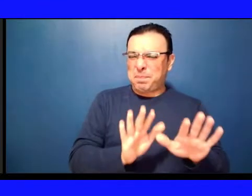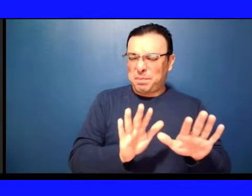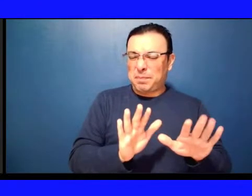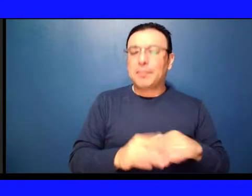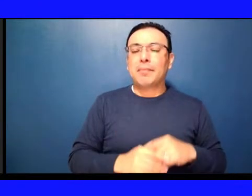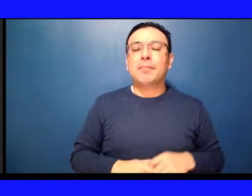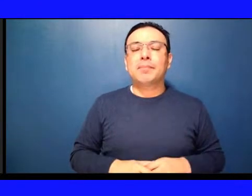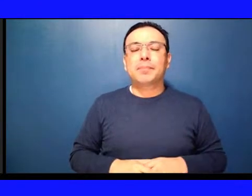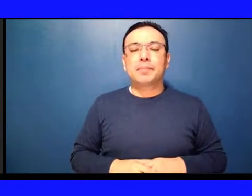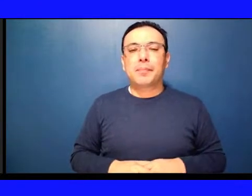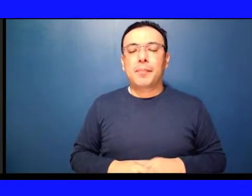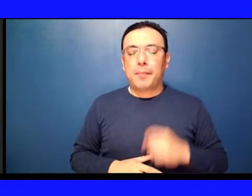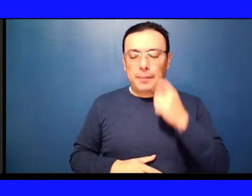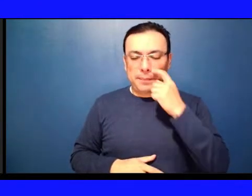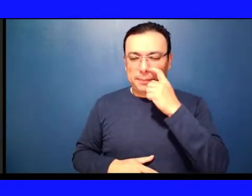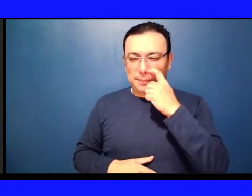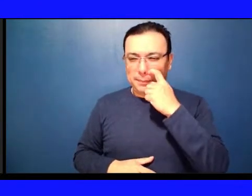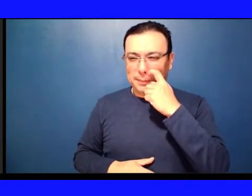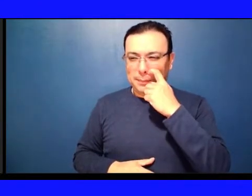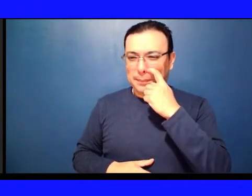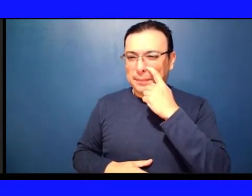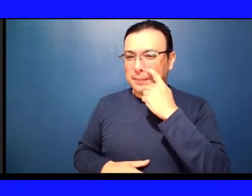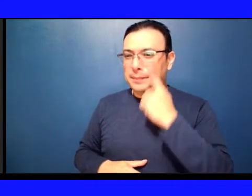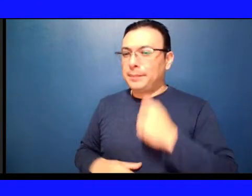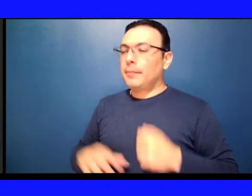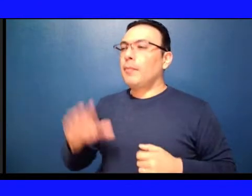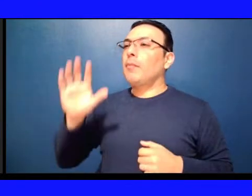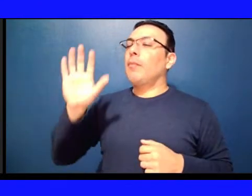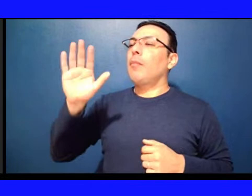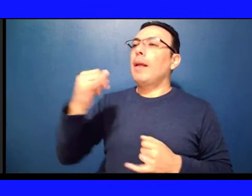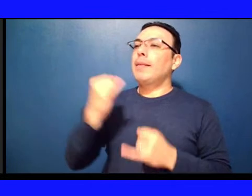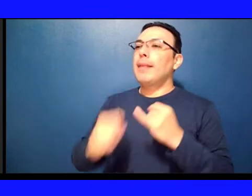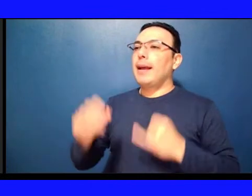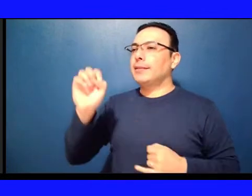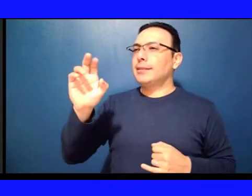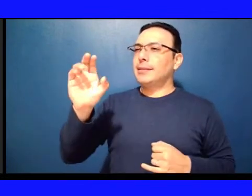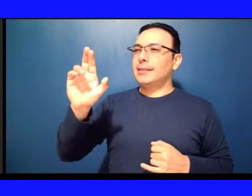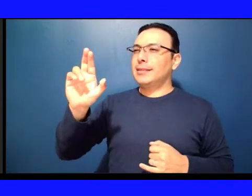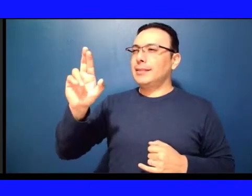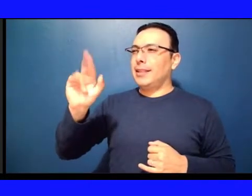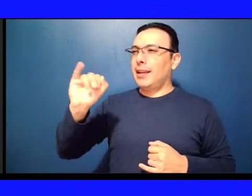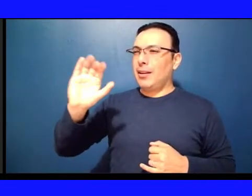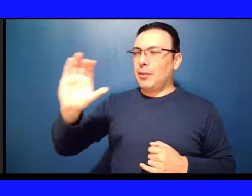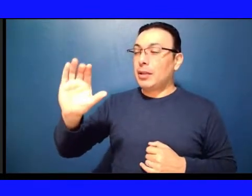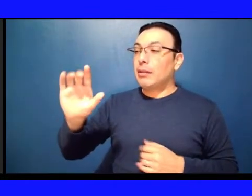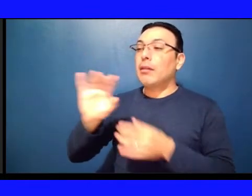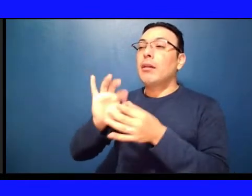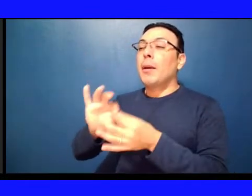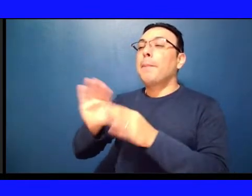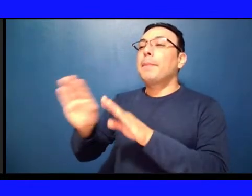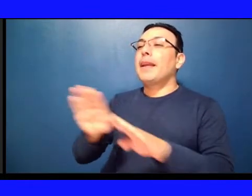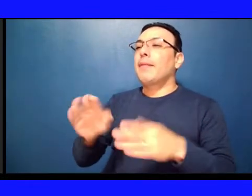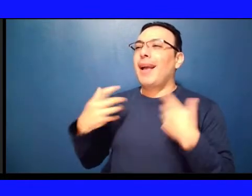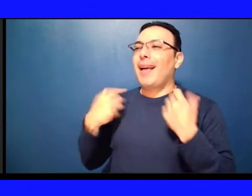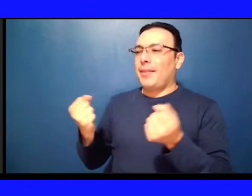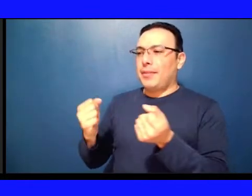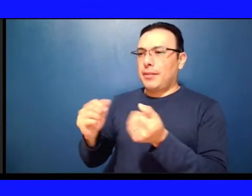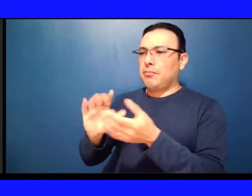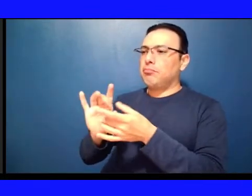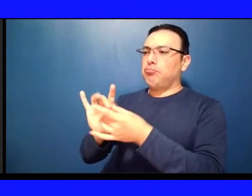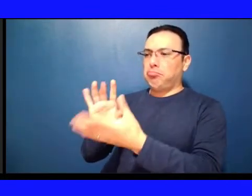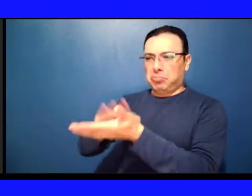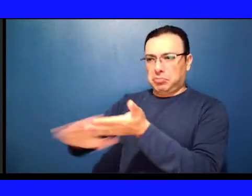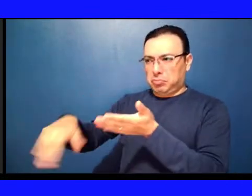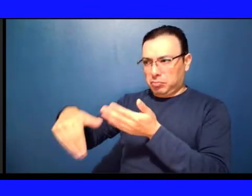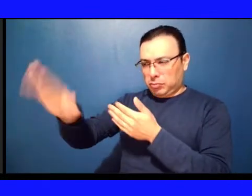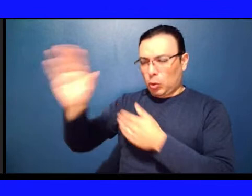not, we weren't seeing a trend before this quarter. It was a dramatic drop just this one time. Yeah. So I think